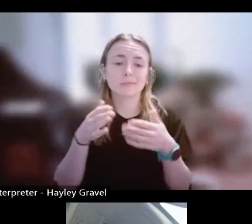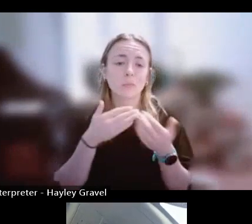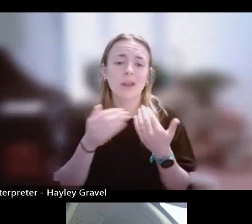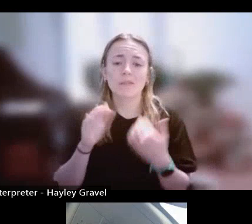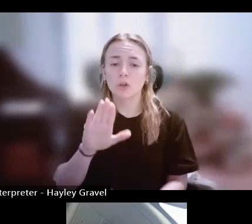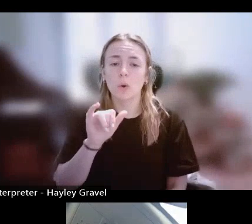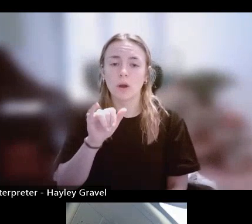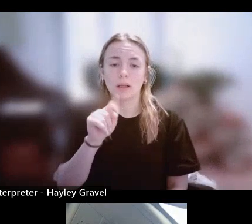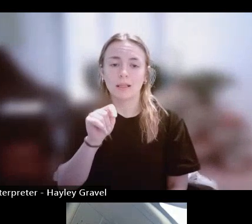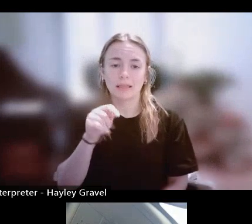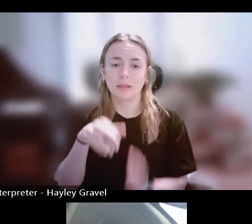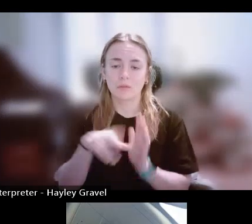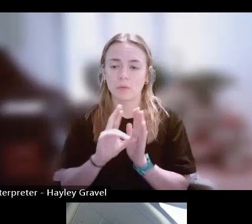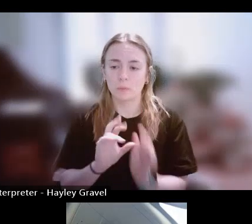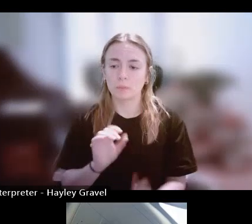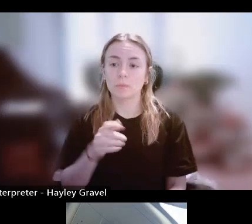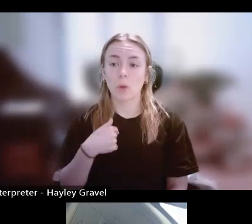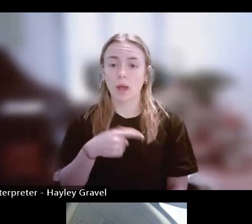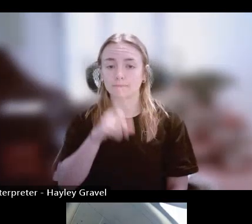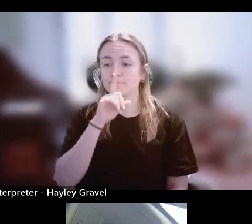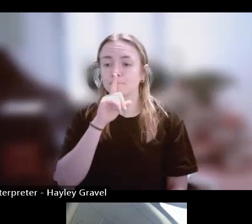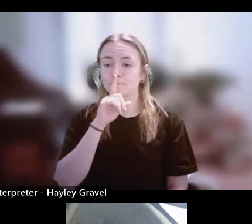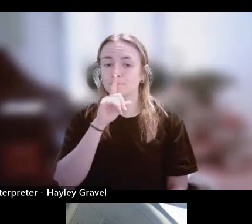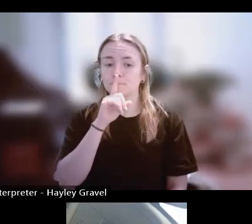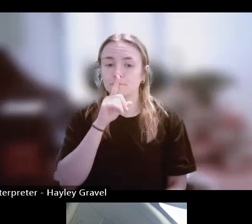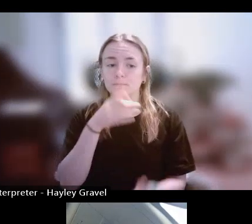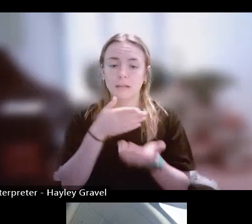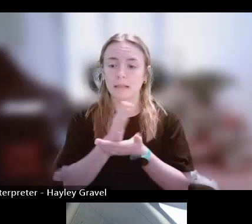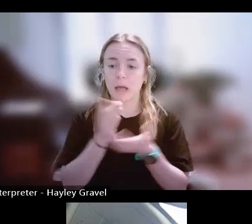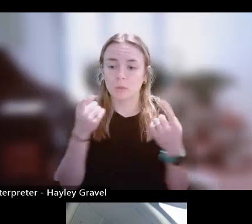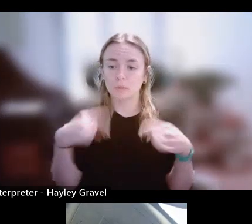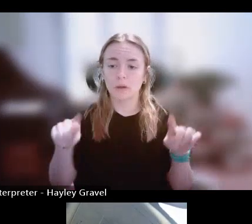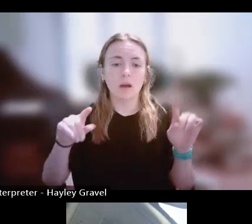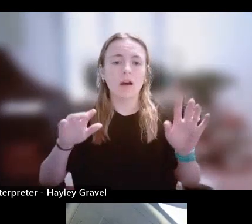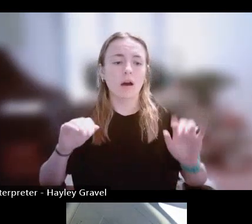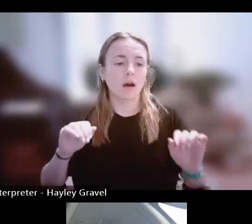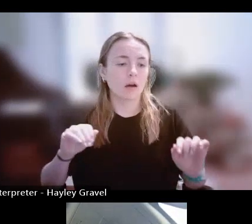So I will stop talking and allow you to talk.